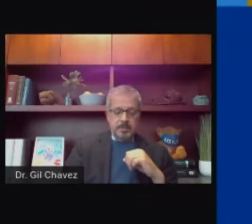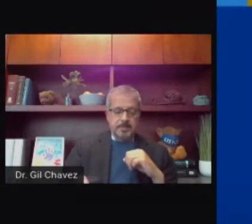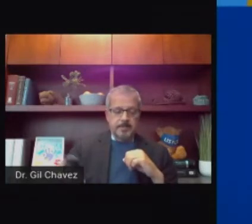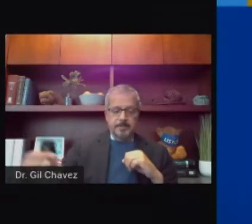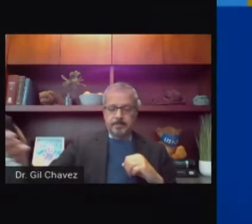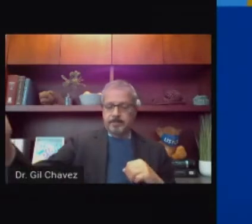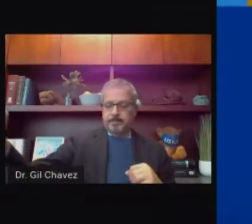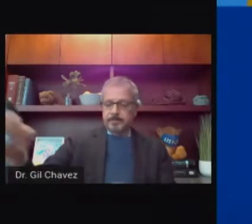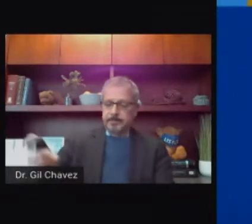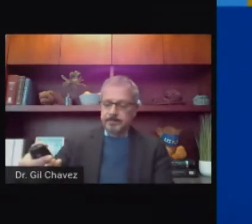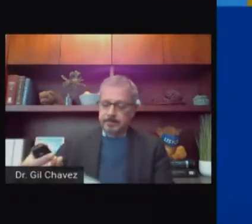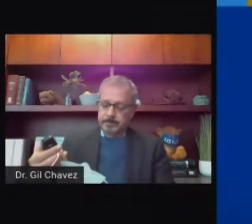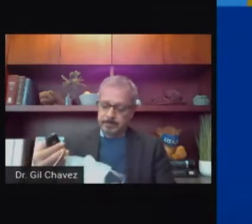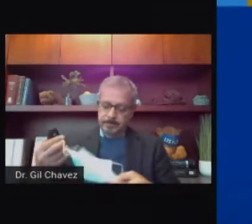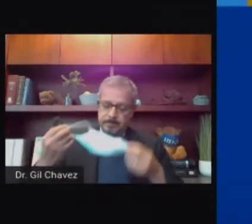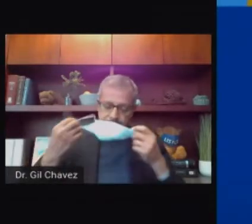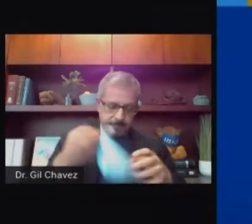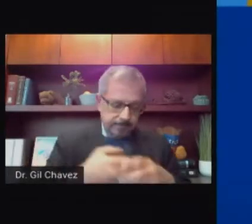Muchas gracias.